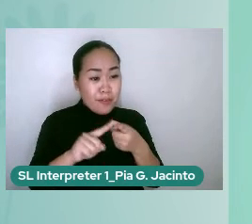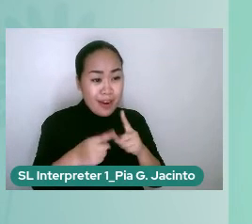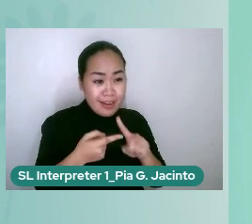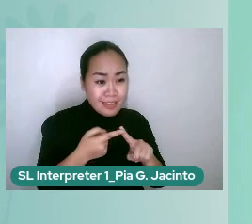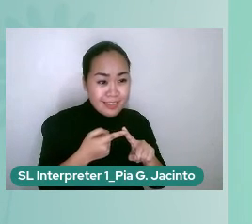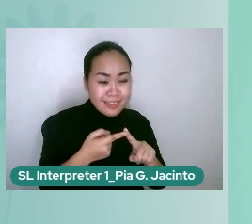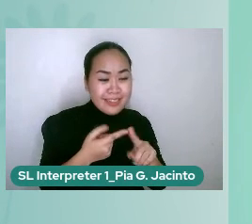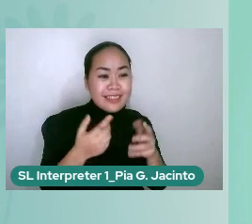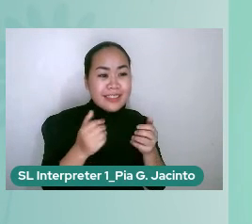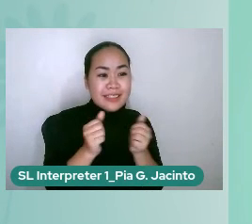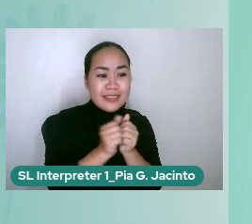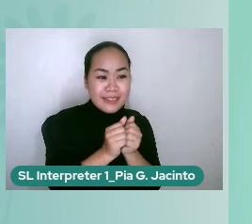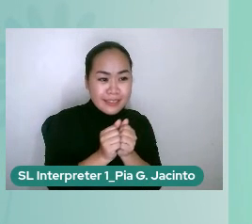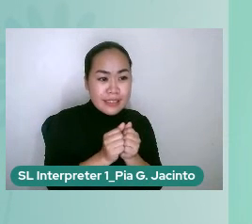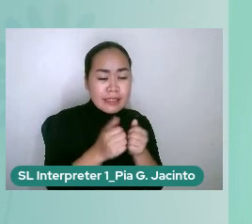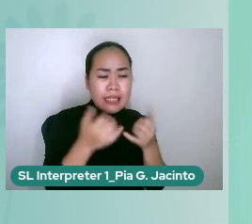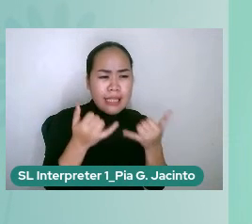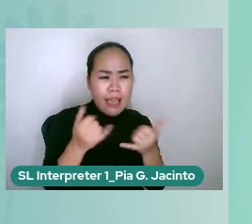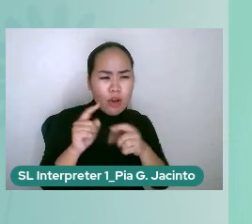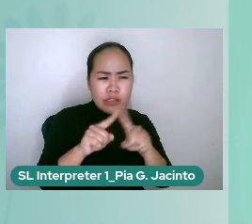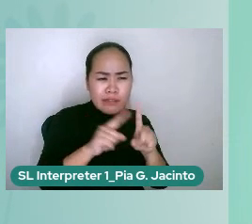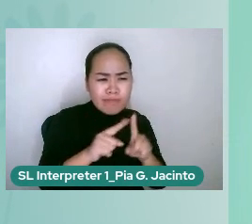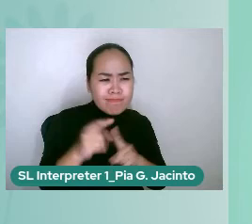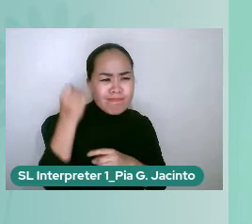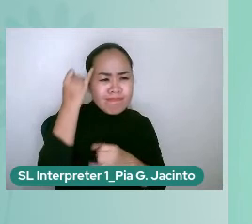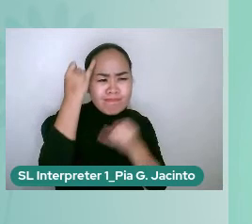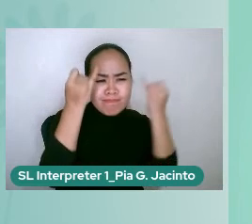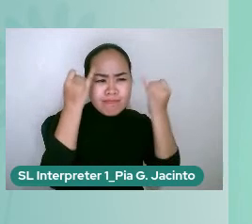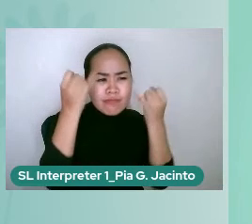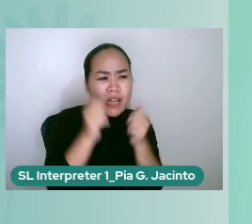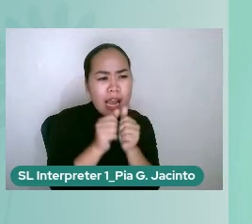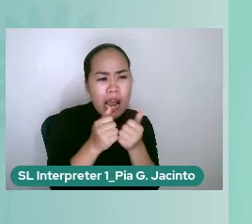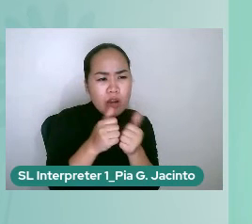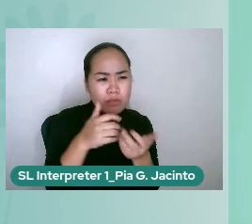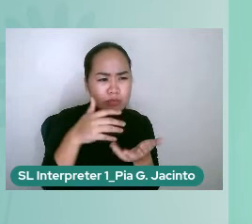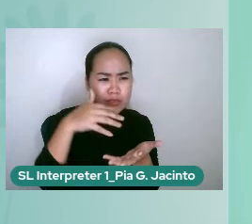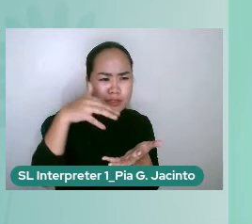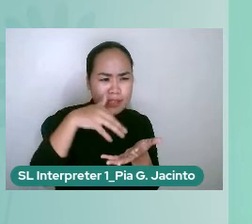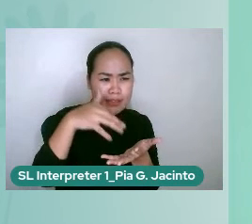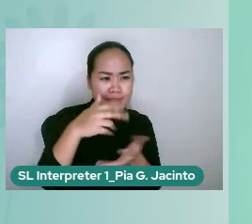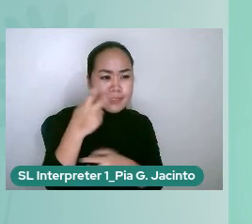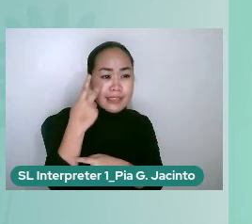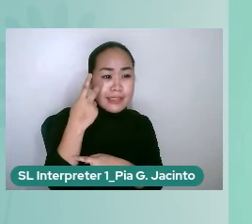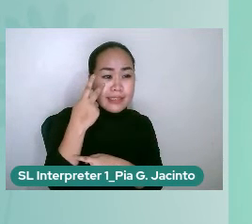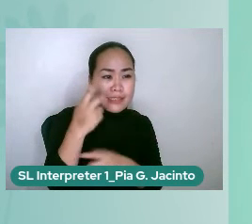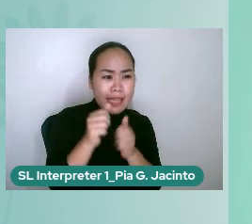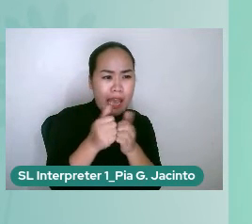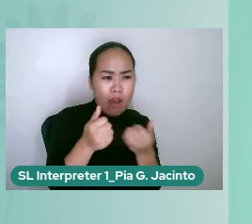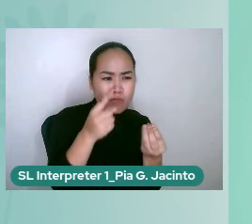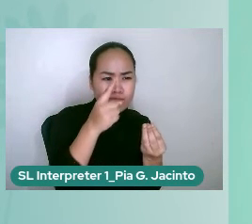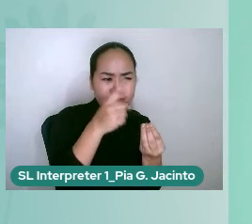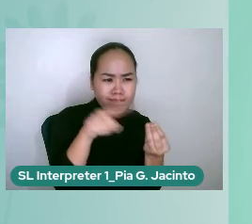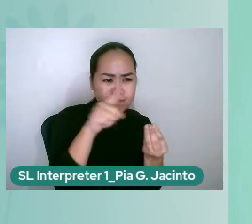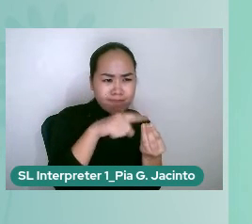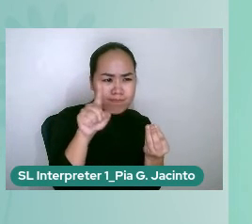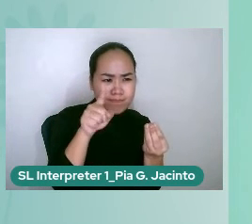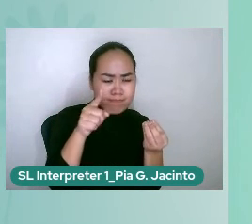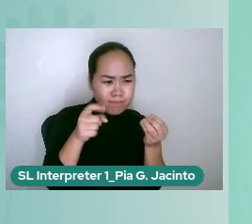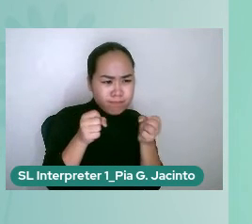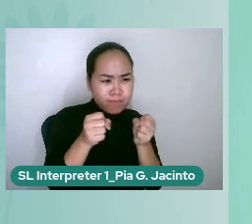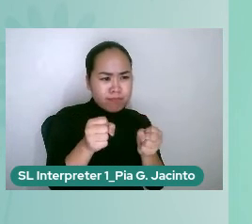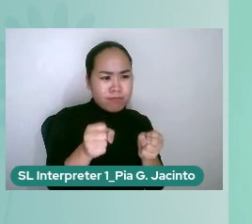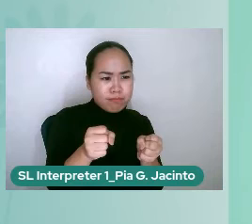bring together different perspectives. For me personally, I see the elimination strategy from the lens of a